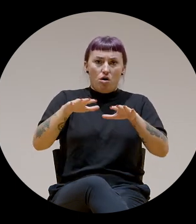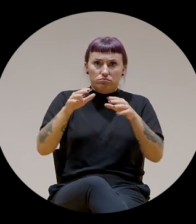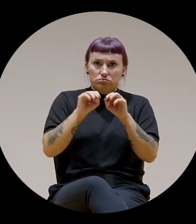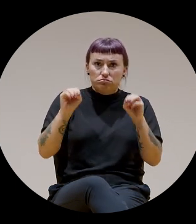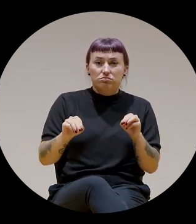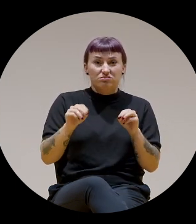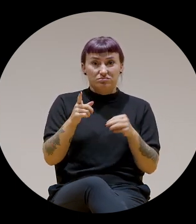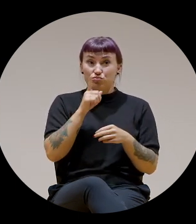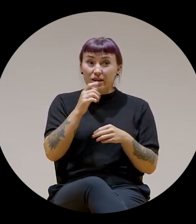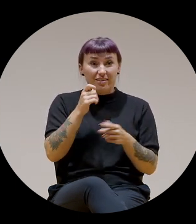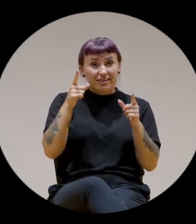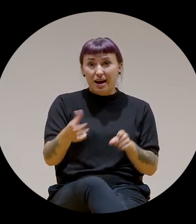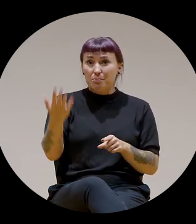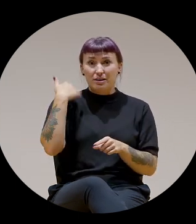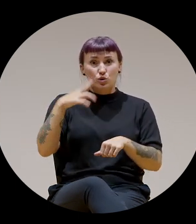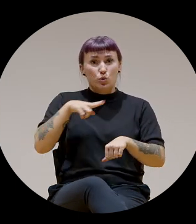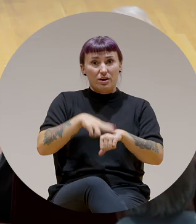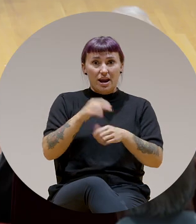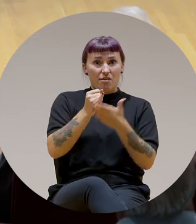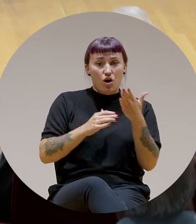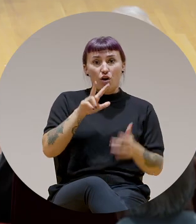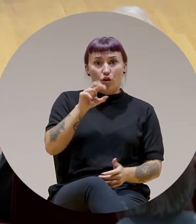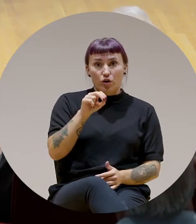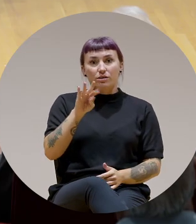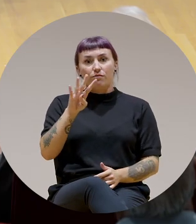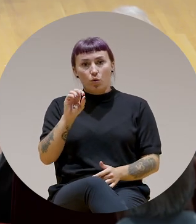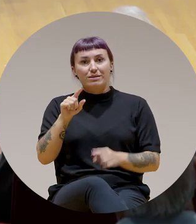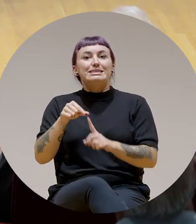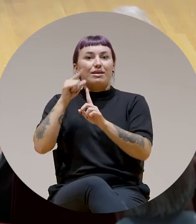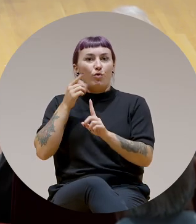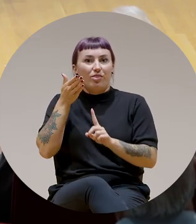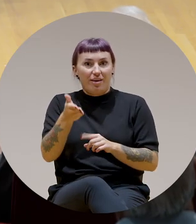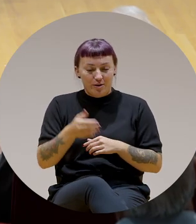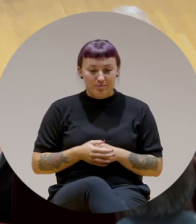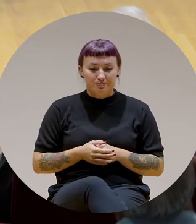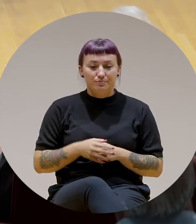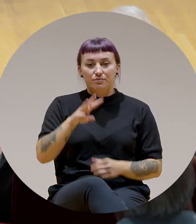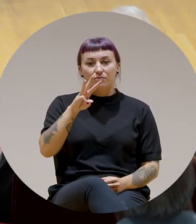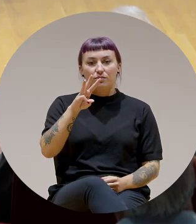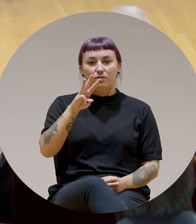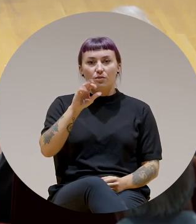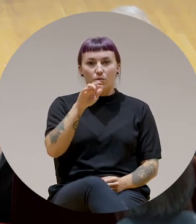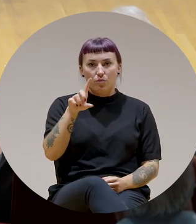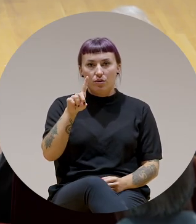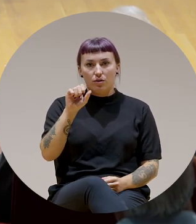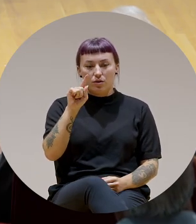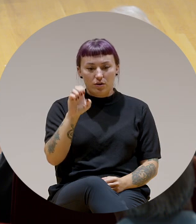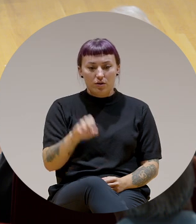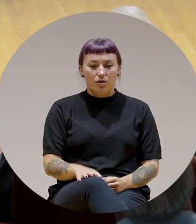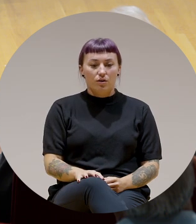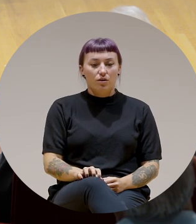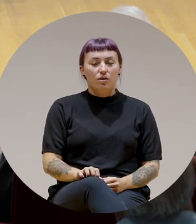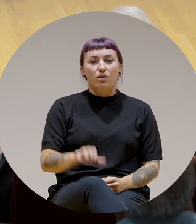really didn't happen to Native artists in the 30s and 40s, except here. Mm-hmm. Yeah, that included Willard Stone. You'll also see